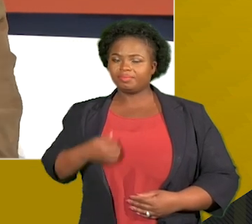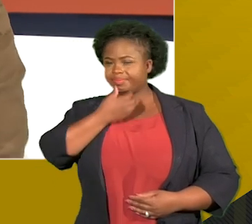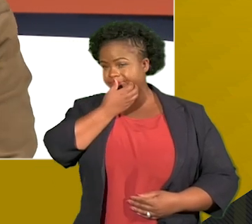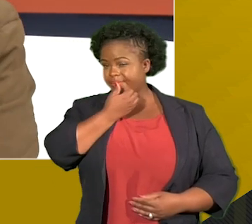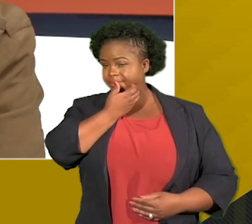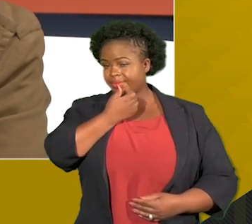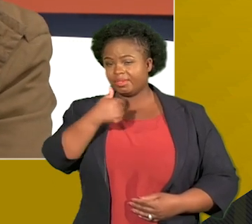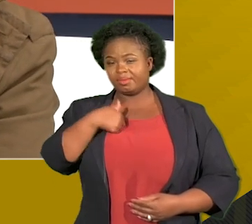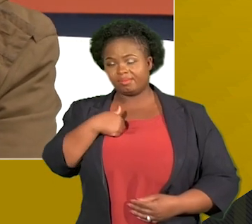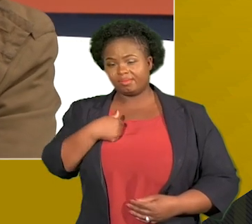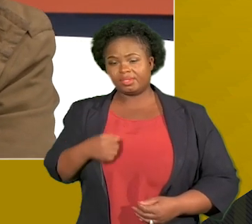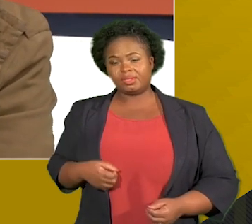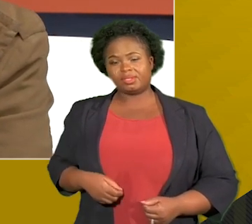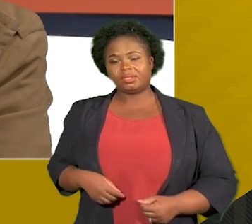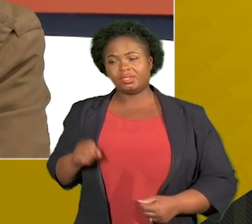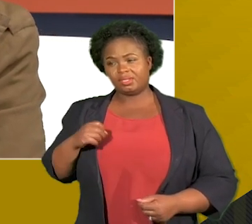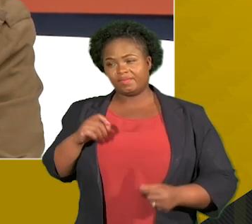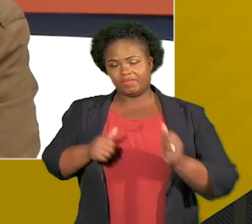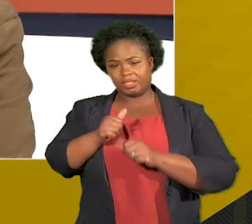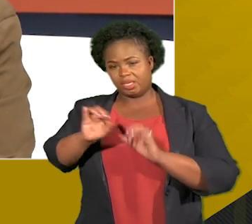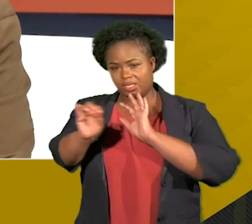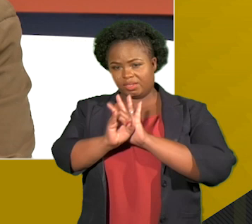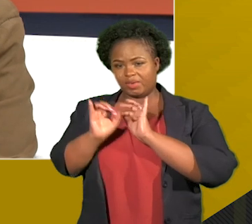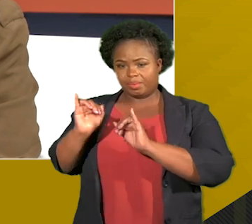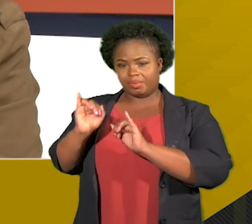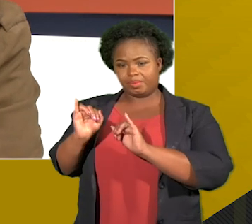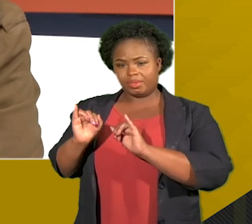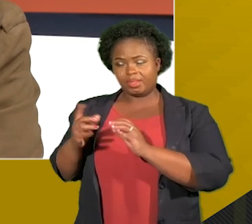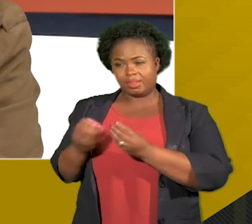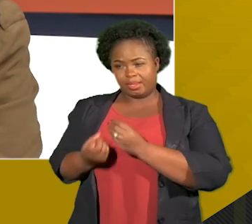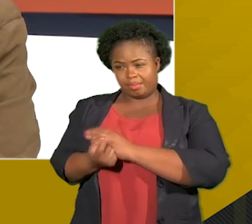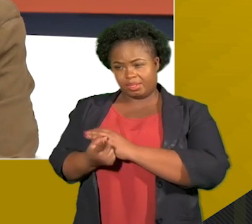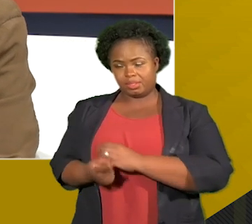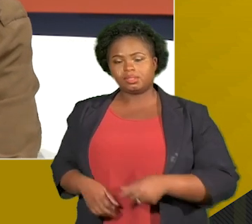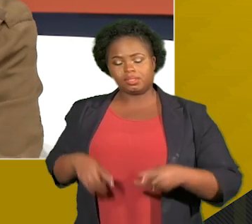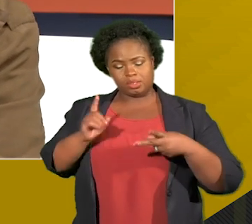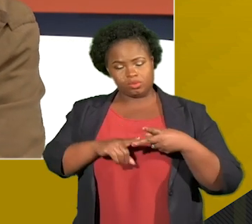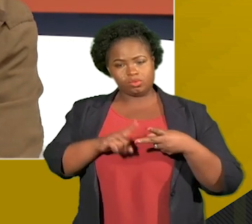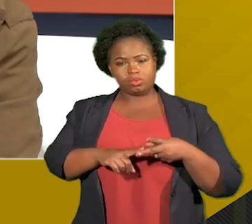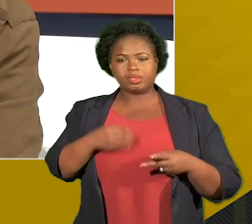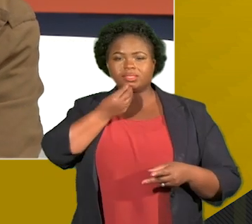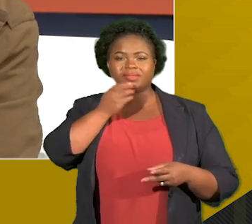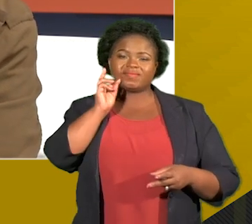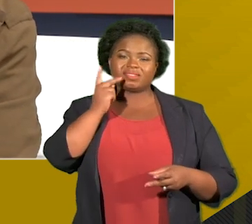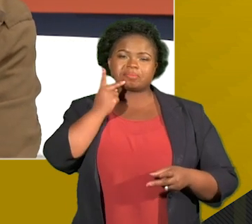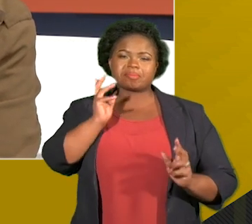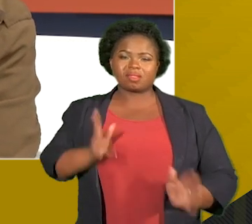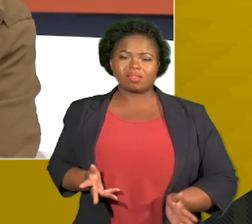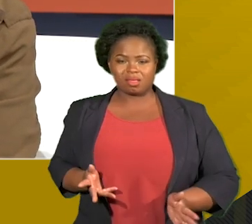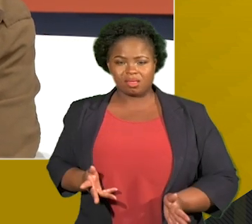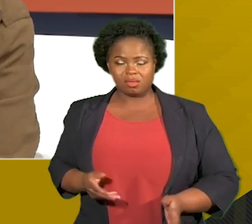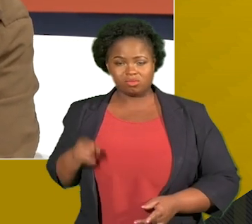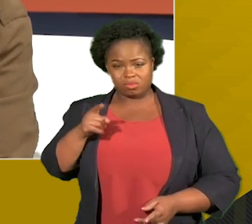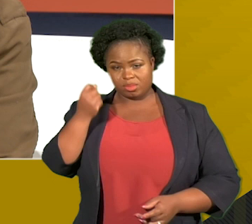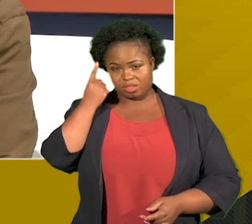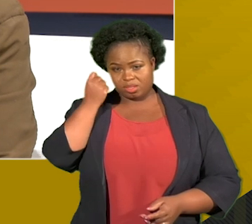lapan. Yeah. Two, I'm vegan. Okay. Yeah. One of the things that you need to understand as